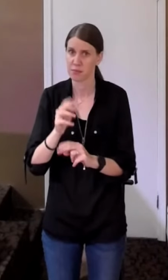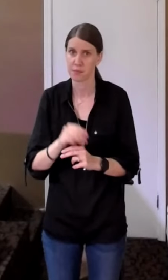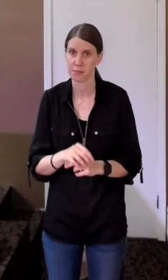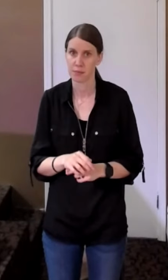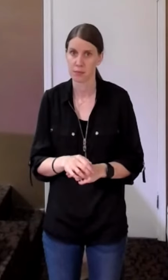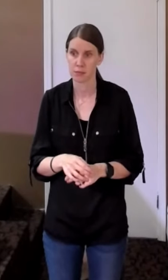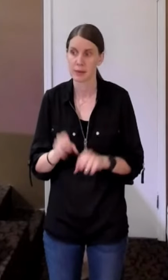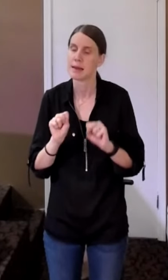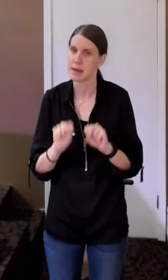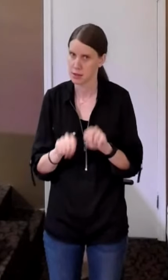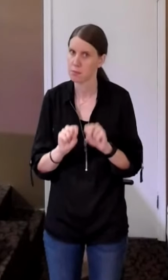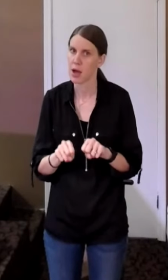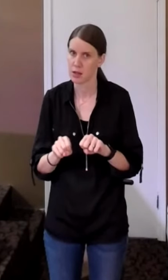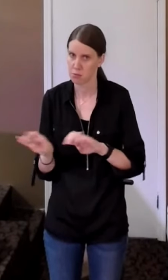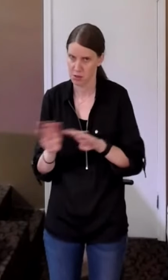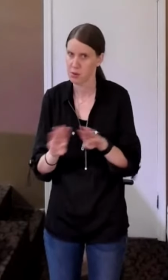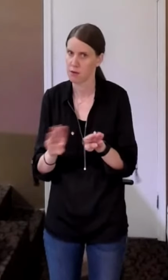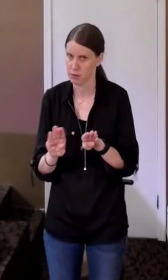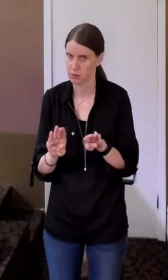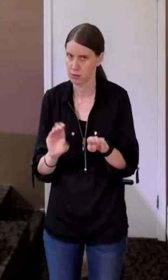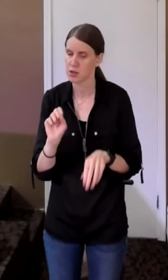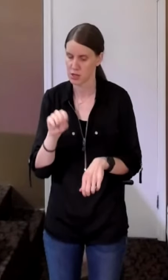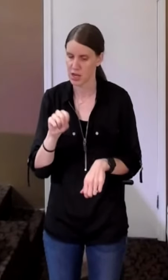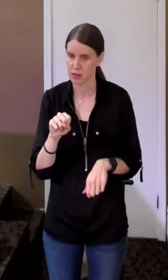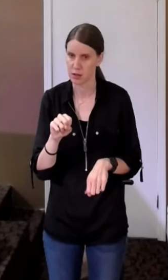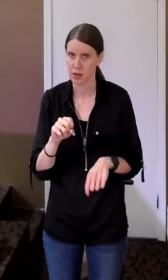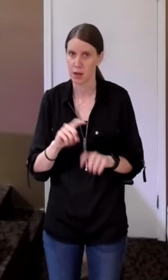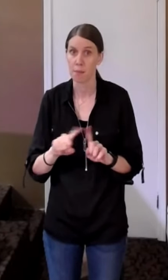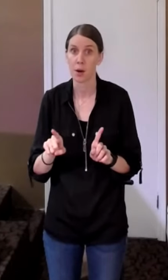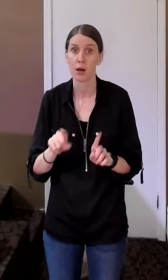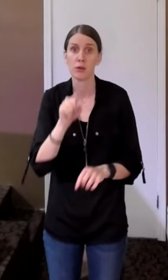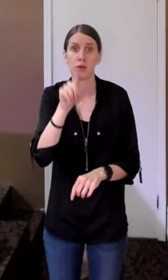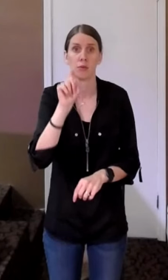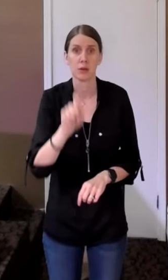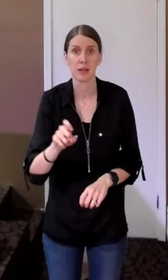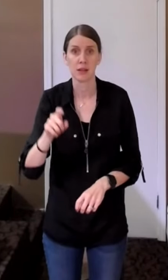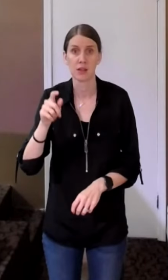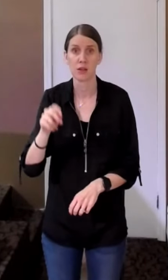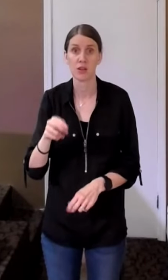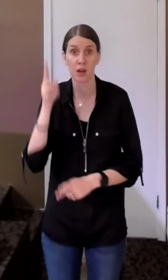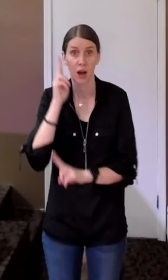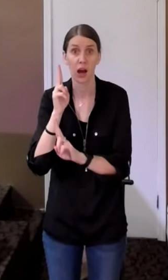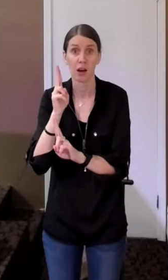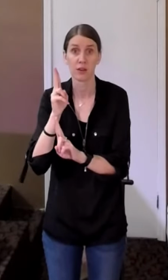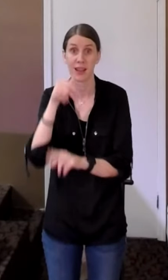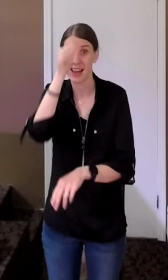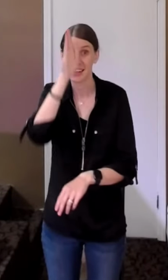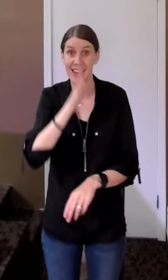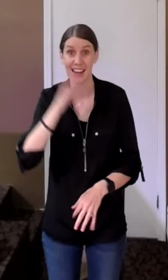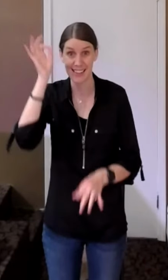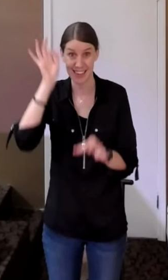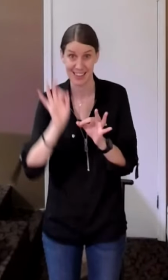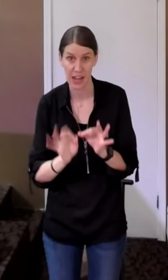Well, it's possible that their behavior did not, but you need to respect the fact that God chose them to bring you into this world